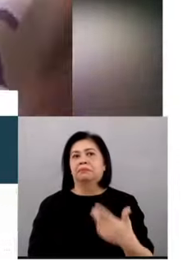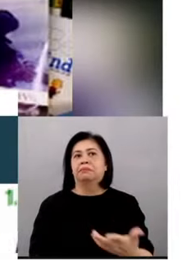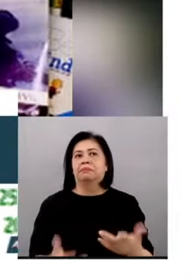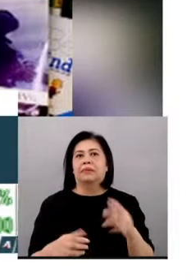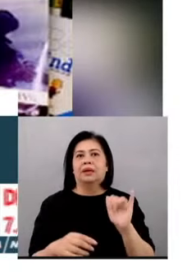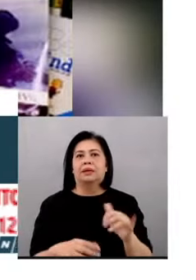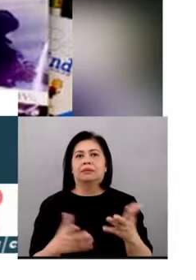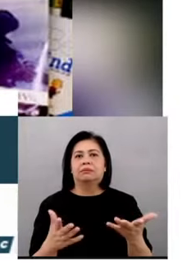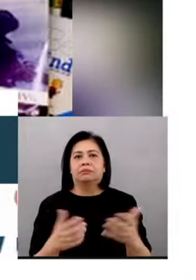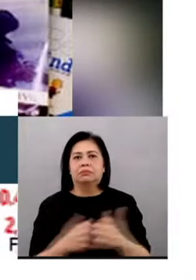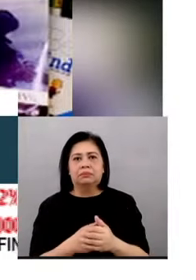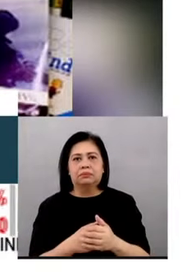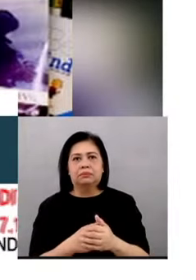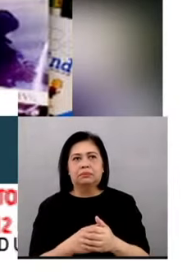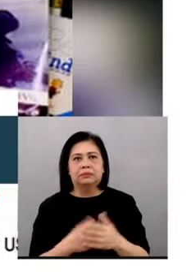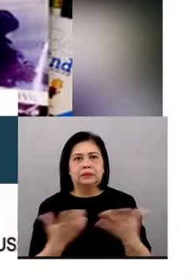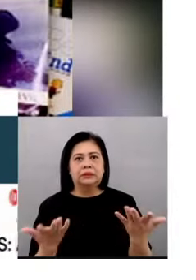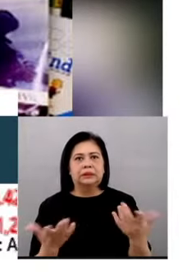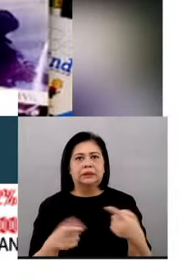have to go against,